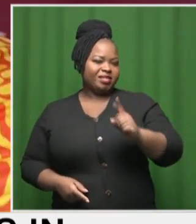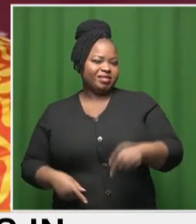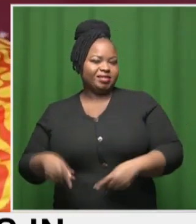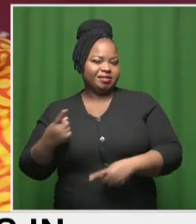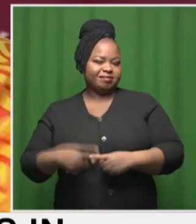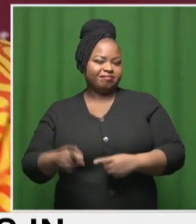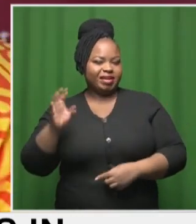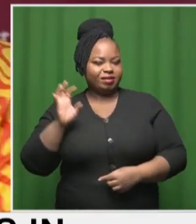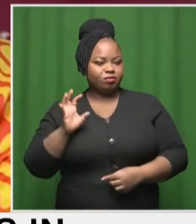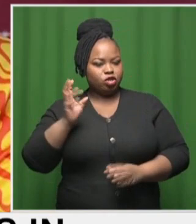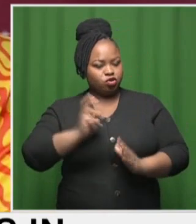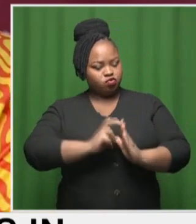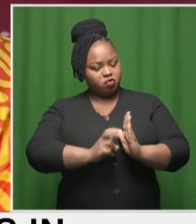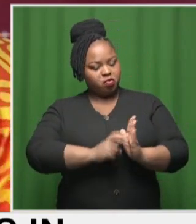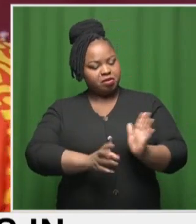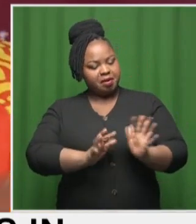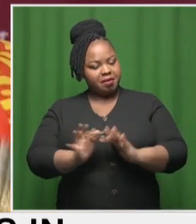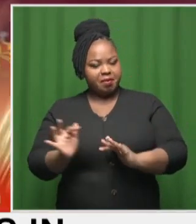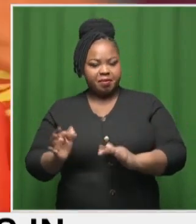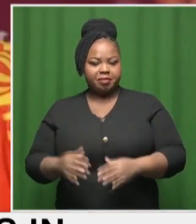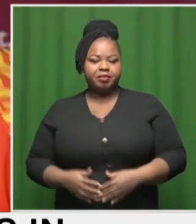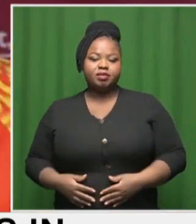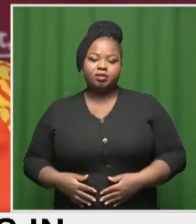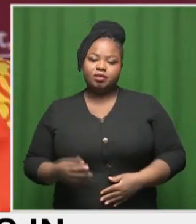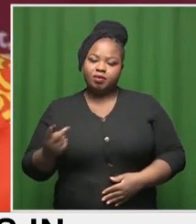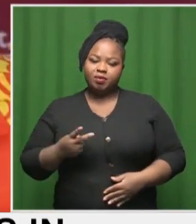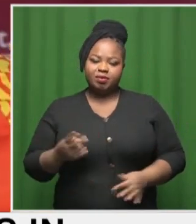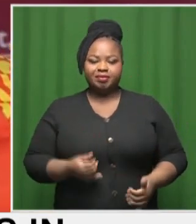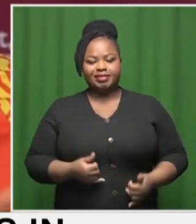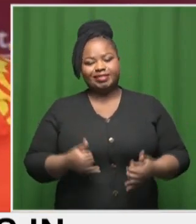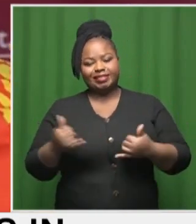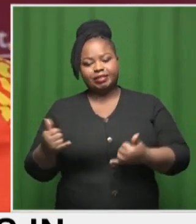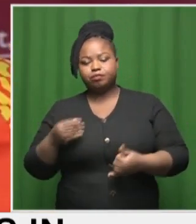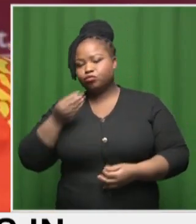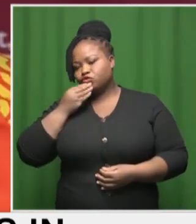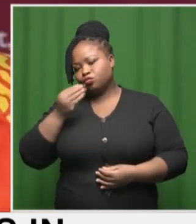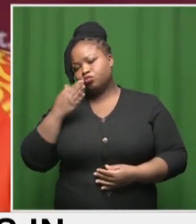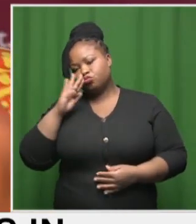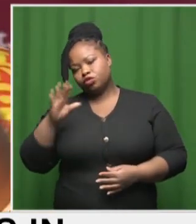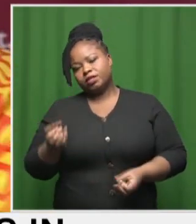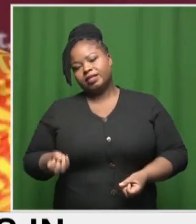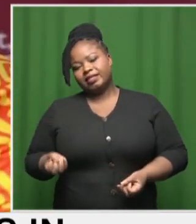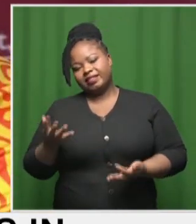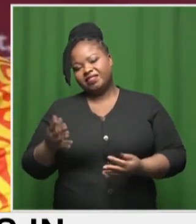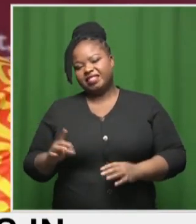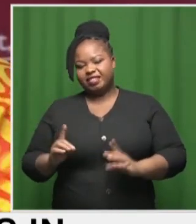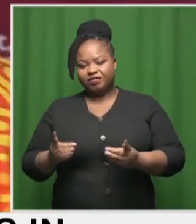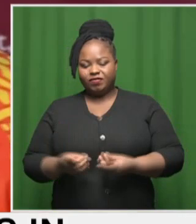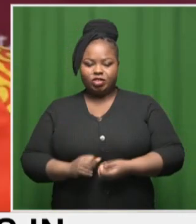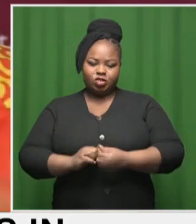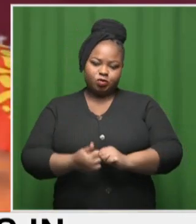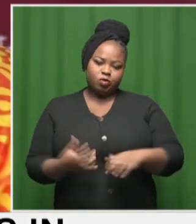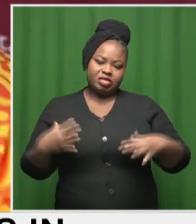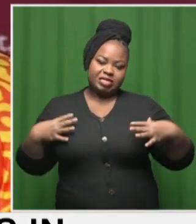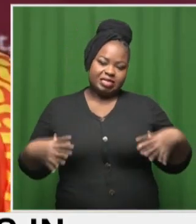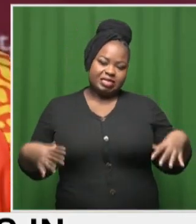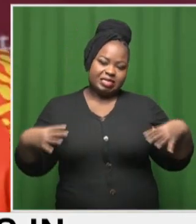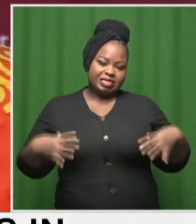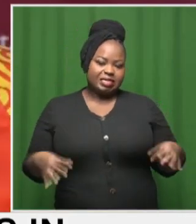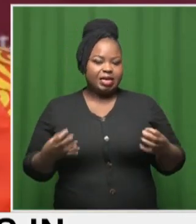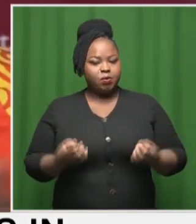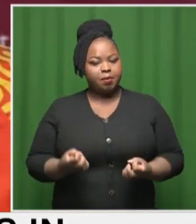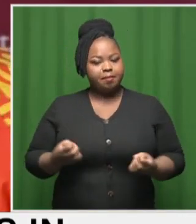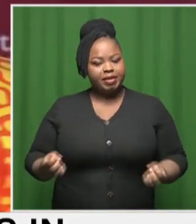and those rules and regulations. Fantastic. We also handed over some goodies as the department. Great. You know, the sports attires,